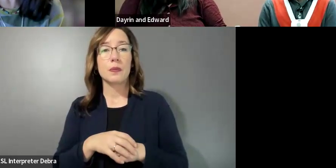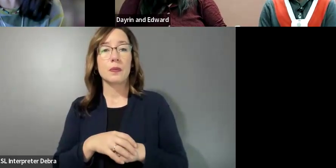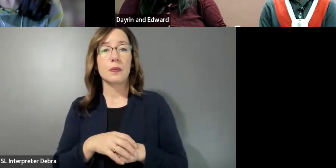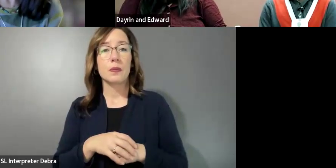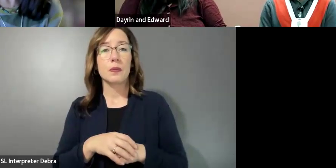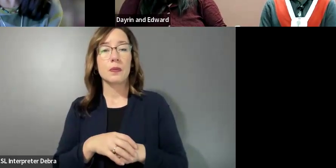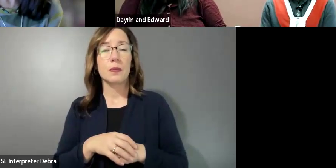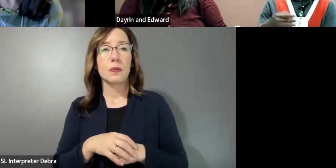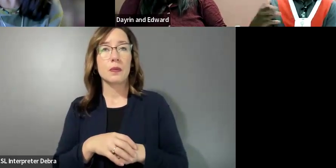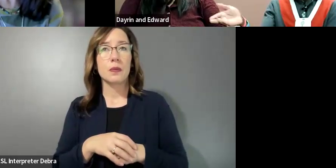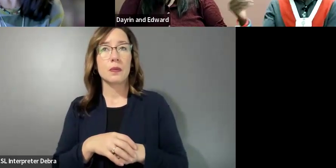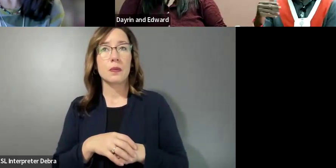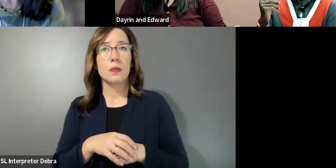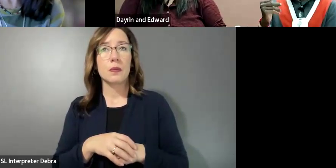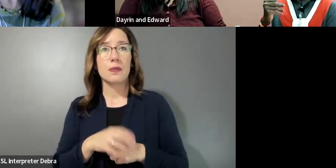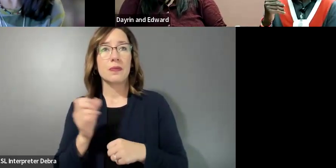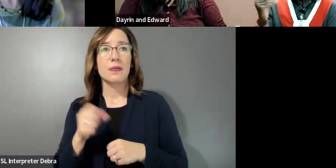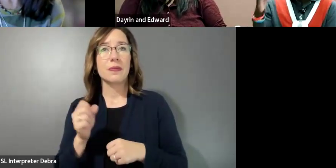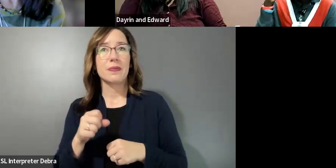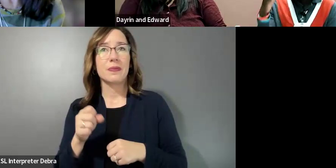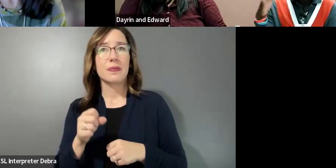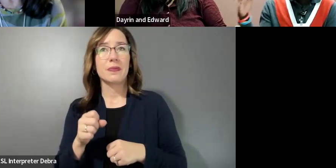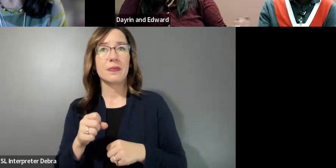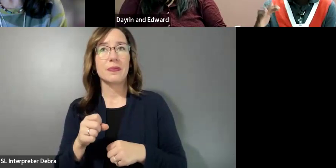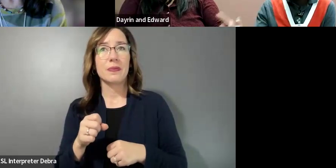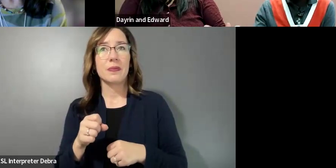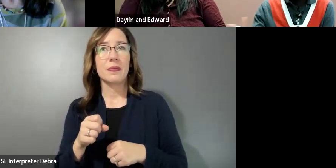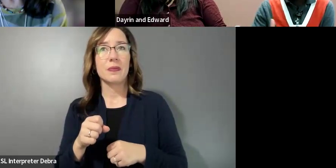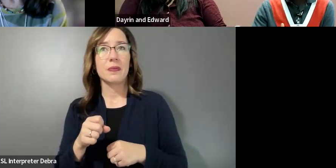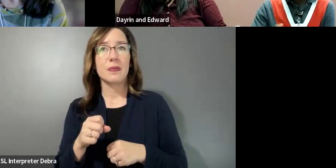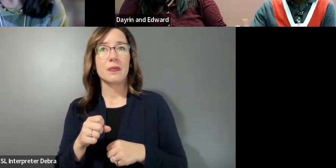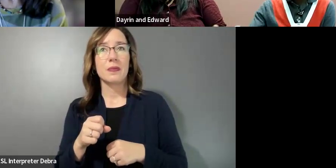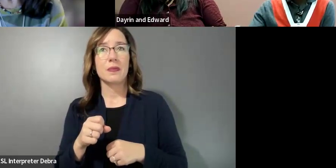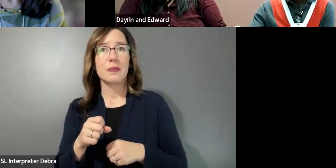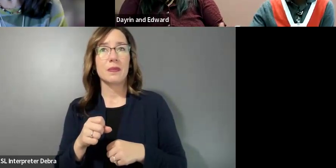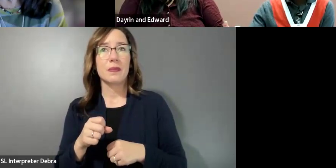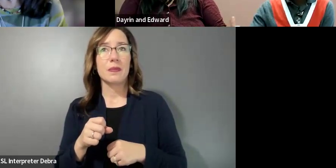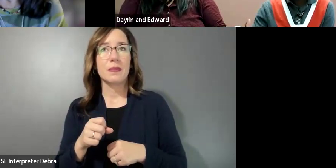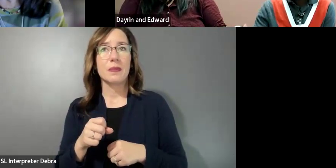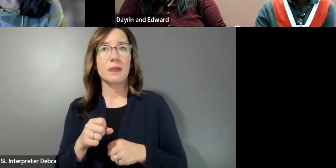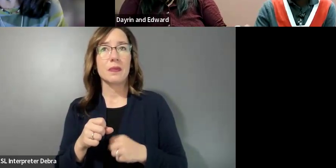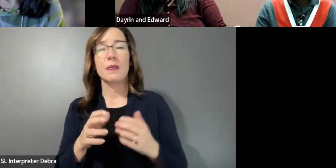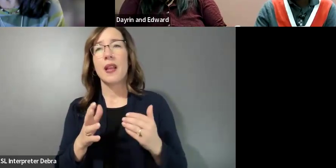oh yeah. That's right. Oh, good that we know